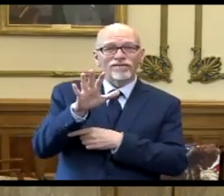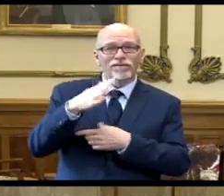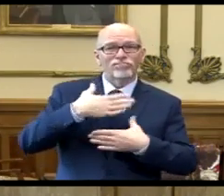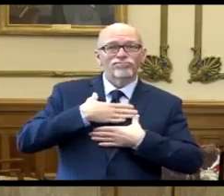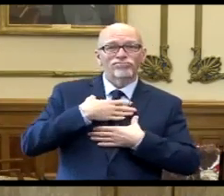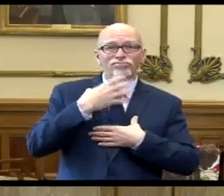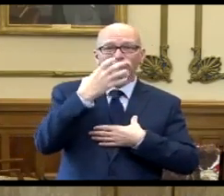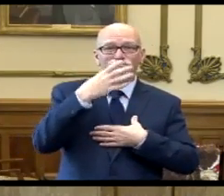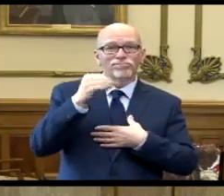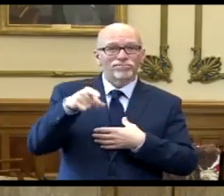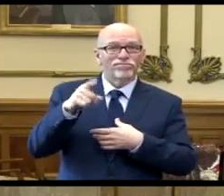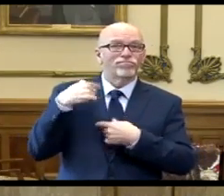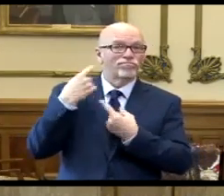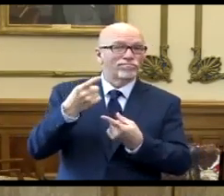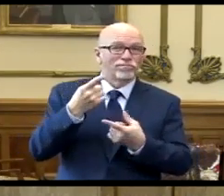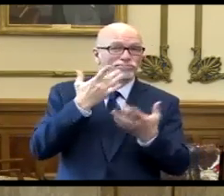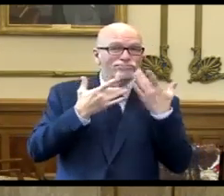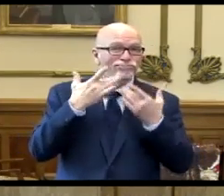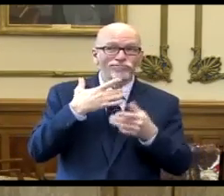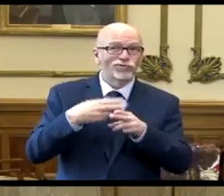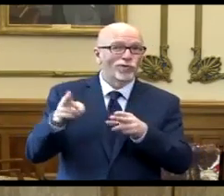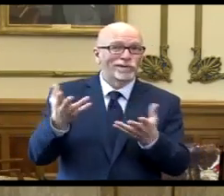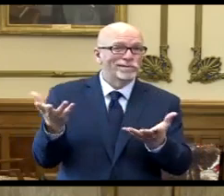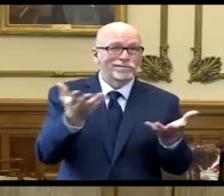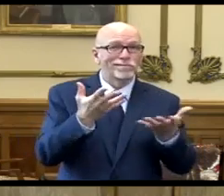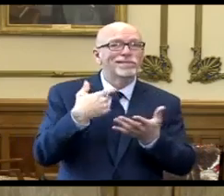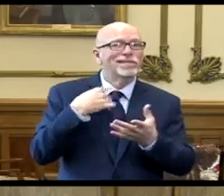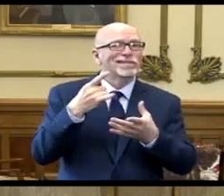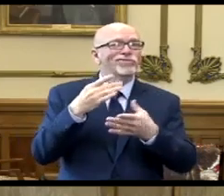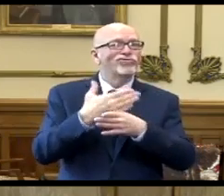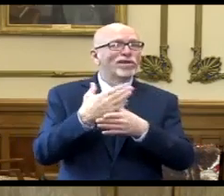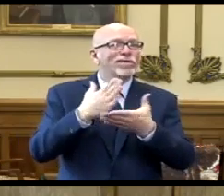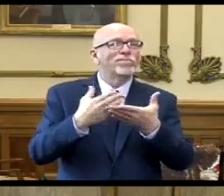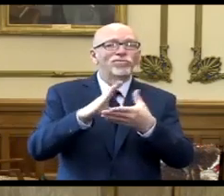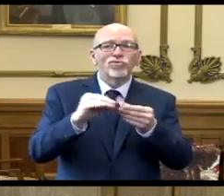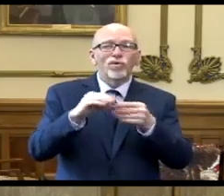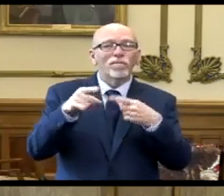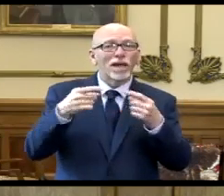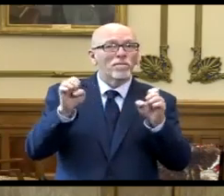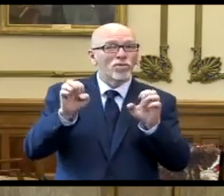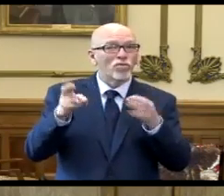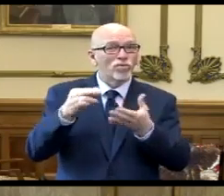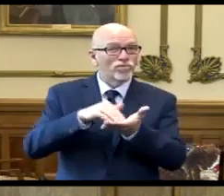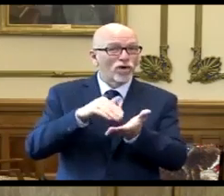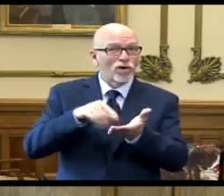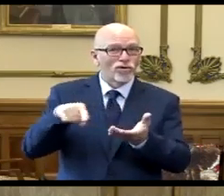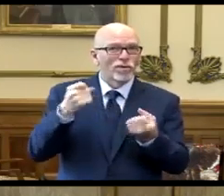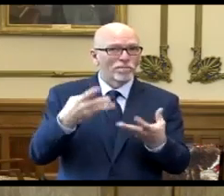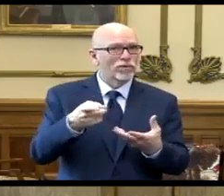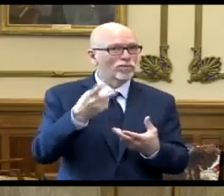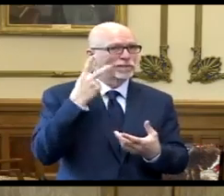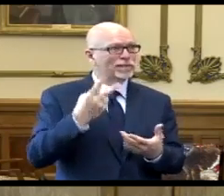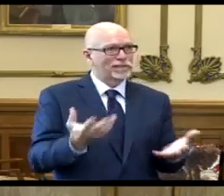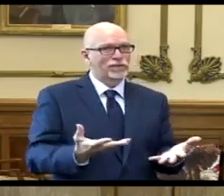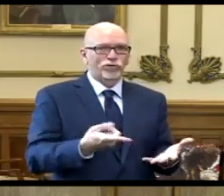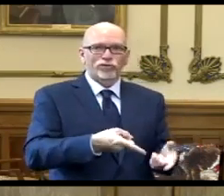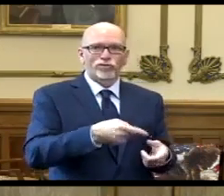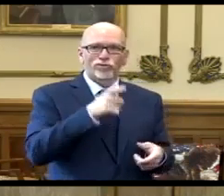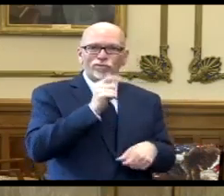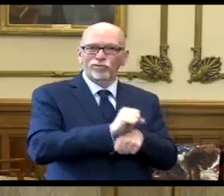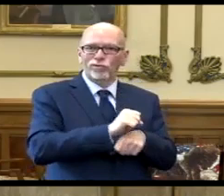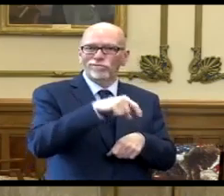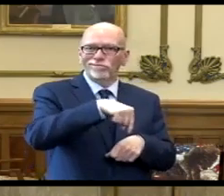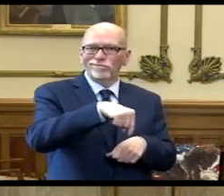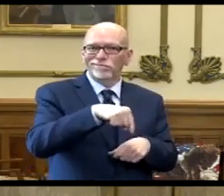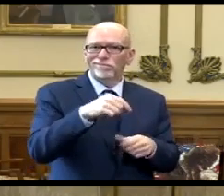in particular have been in very short supply, and I have shared stories of our emergency room physicians, many of whom you have seen here with the